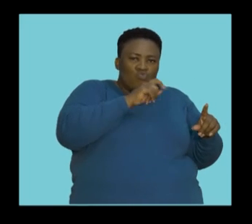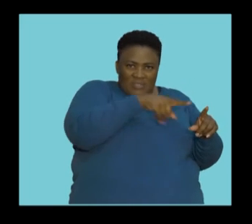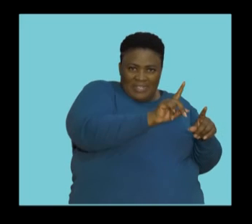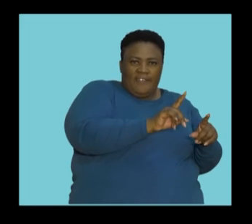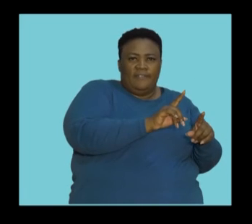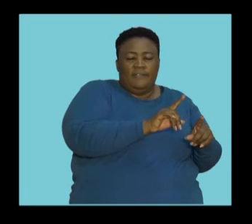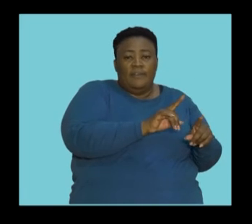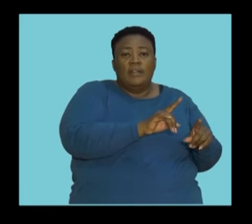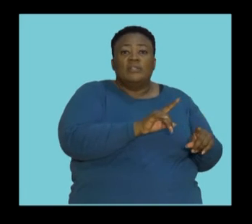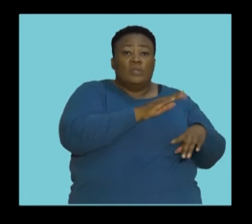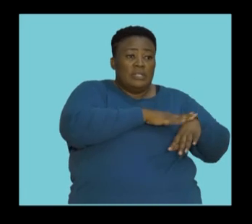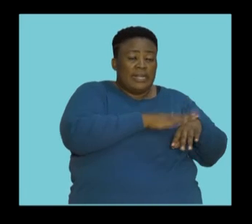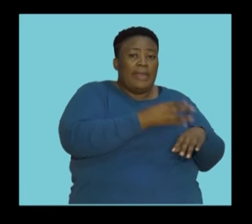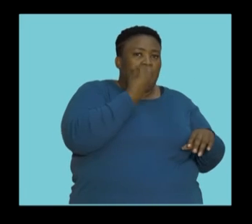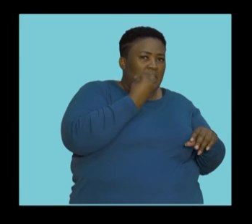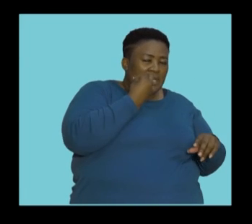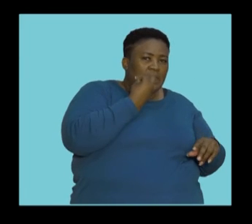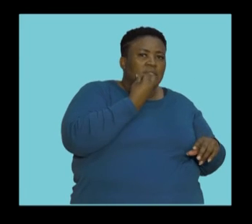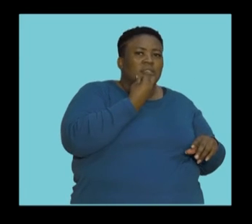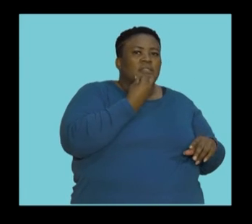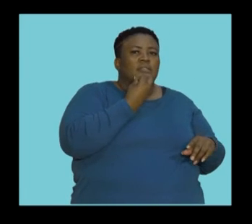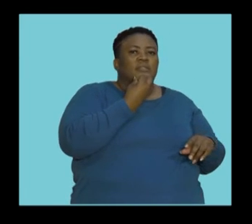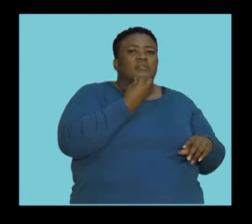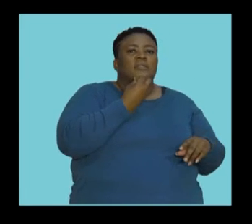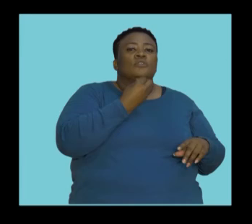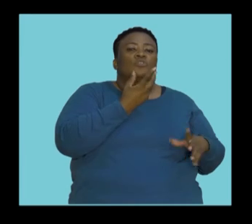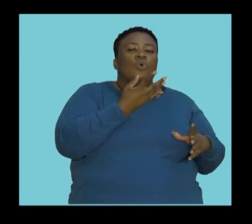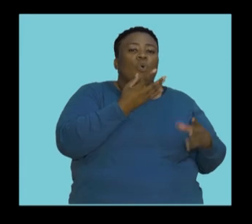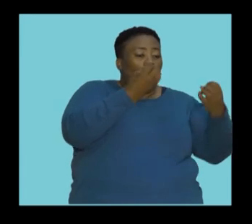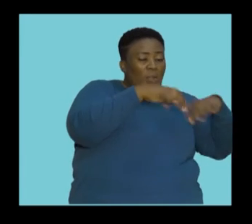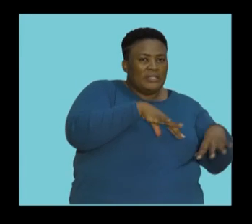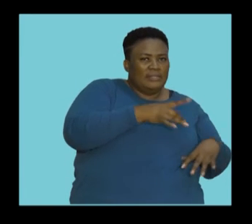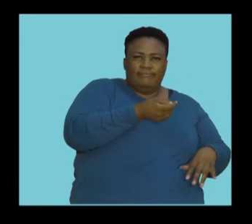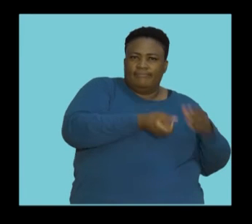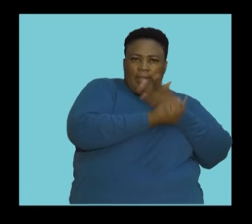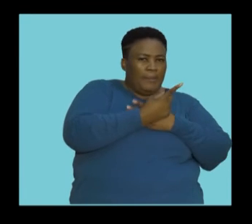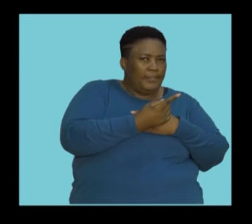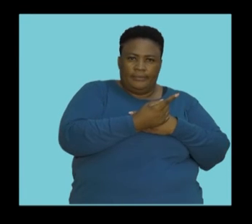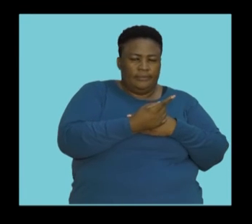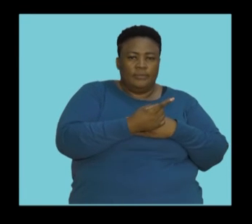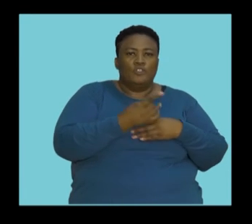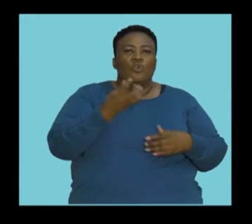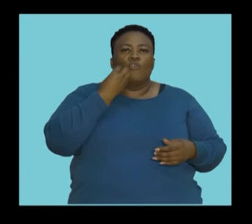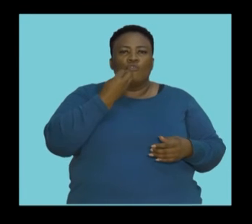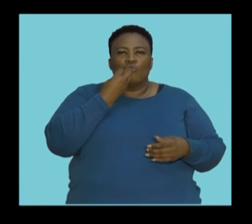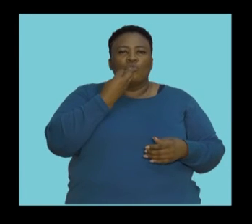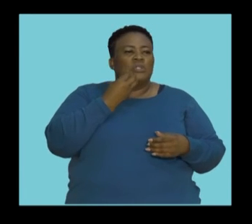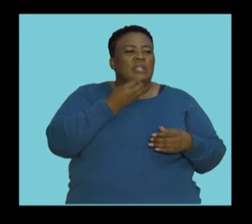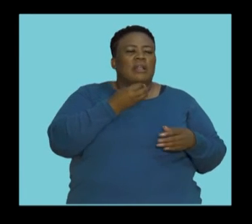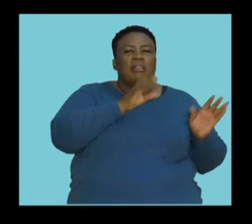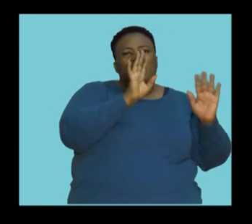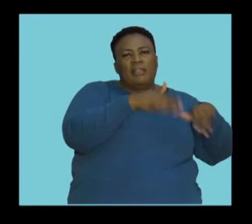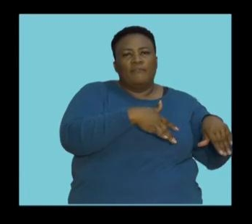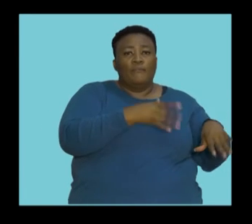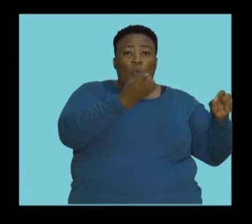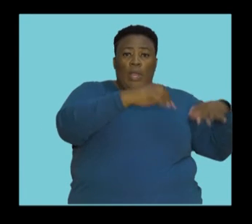that are consumed by them. So it means that as they eat, as they use, they eat. And so there's very little wastage. So there's no food that is left